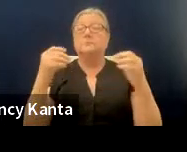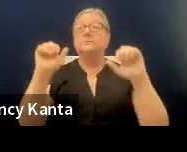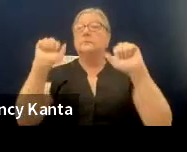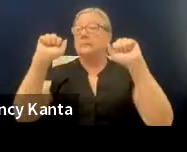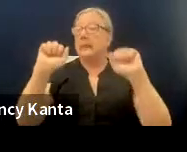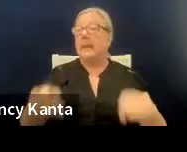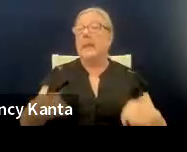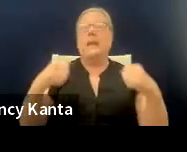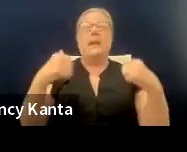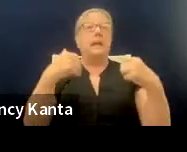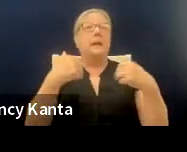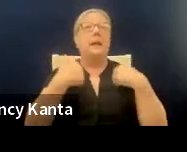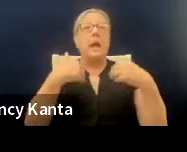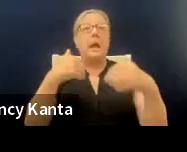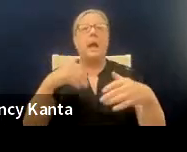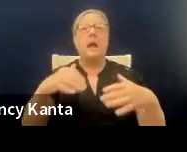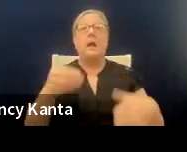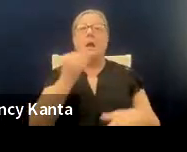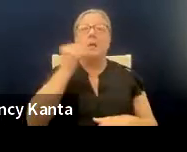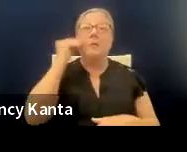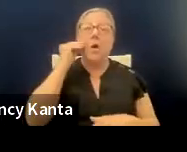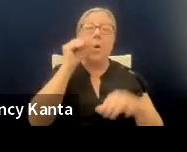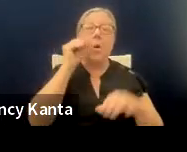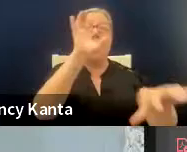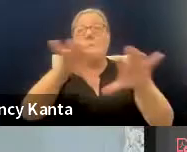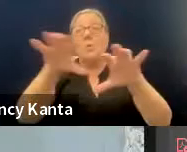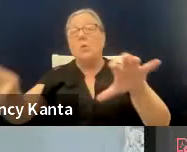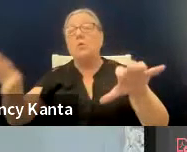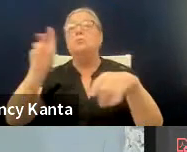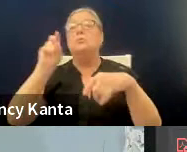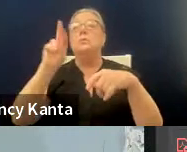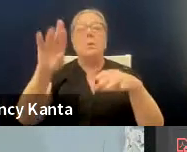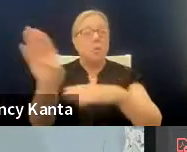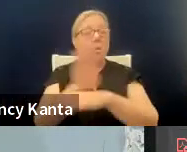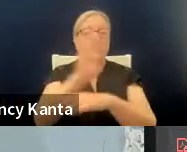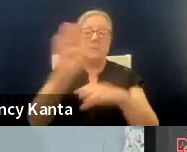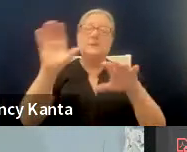and business impacts. And